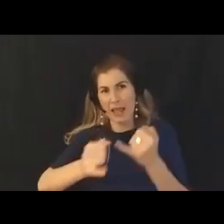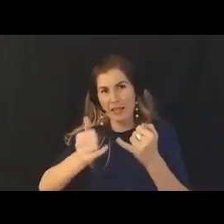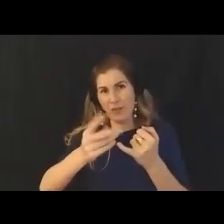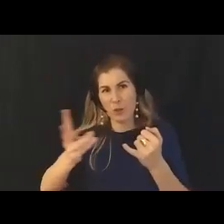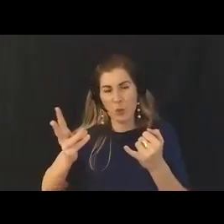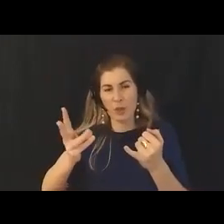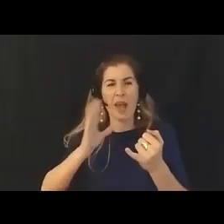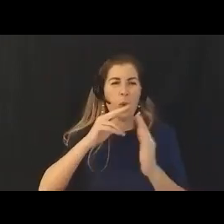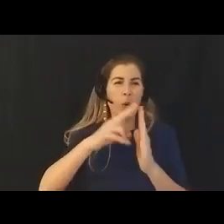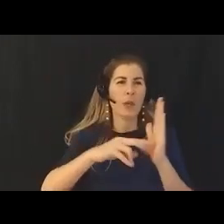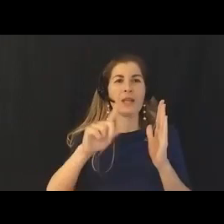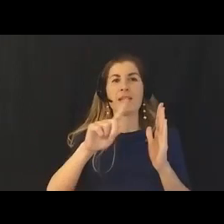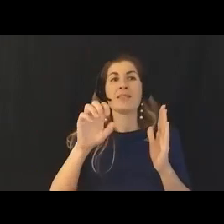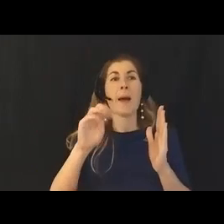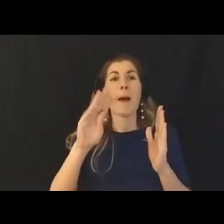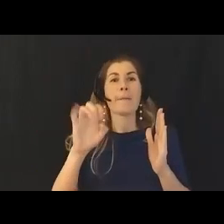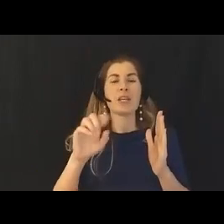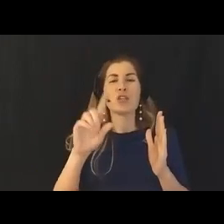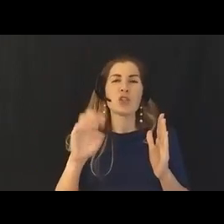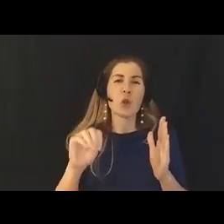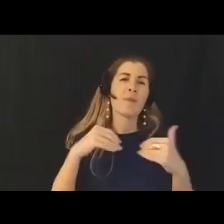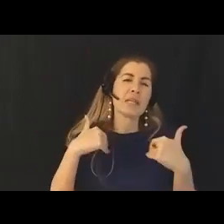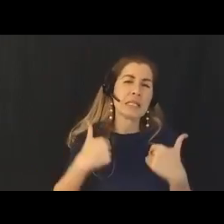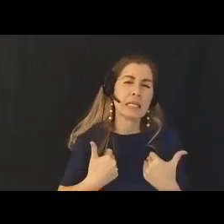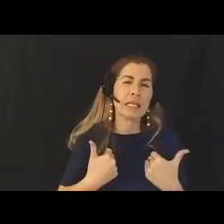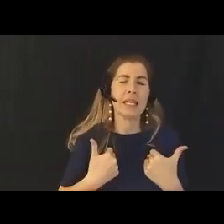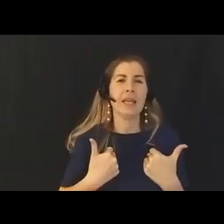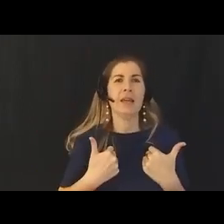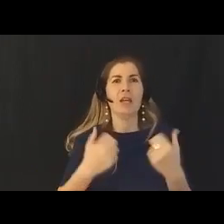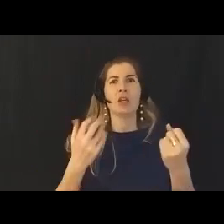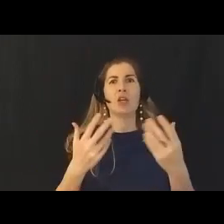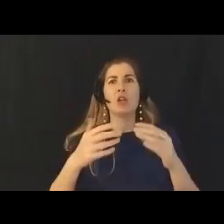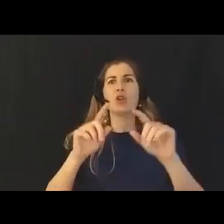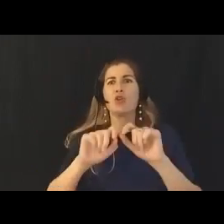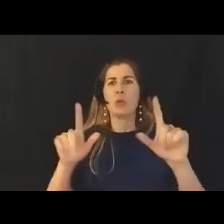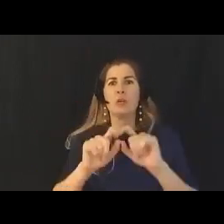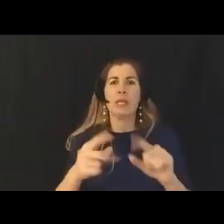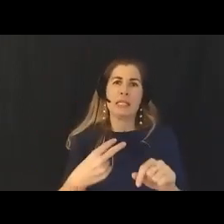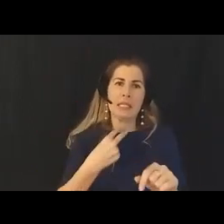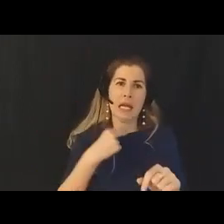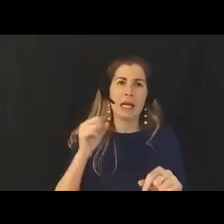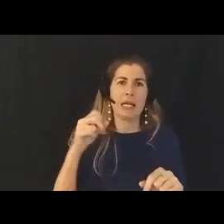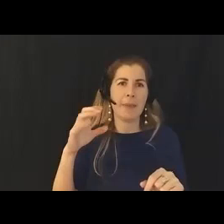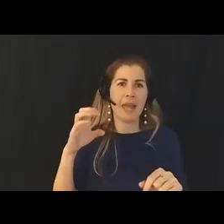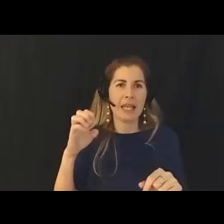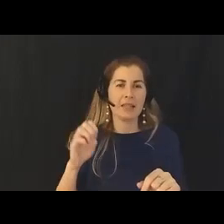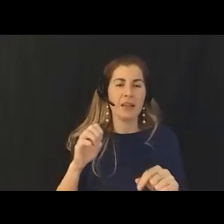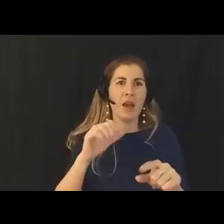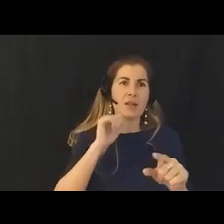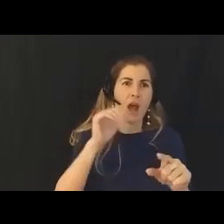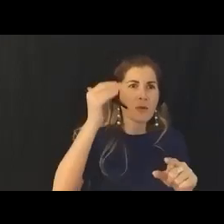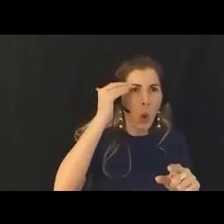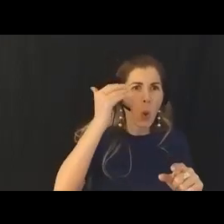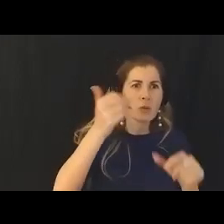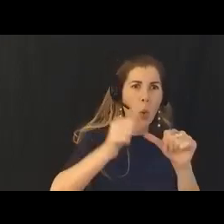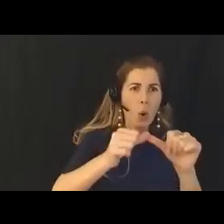things I see. Zombies, Zoom fatigue, all these screens, stuck in spaces, the unknown going on